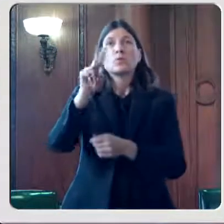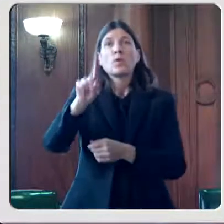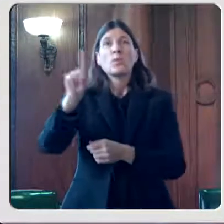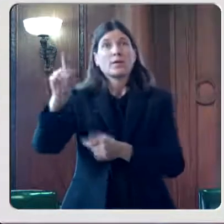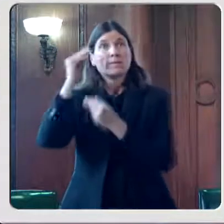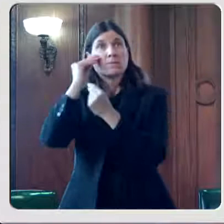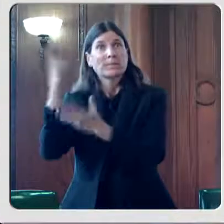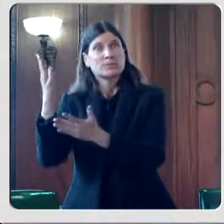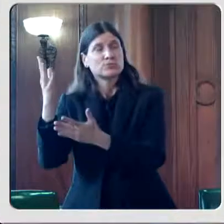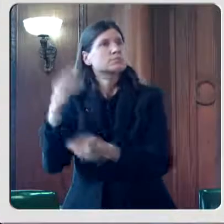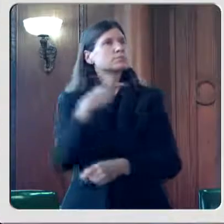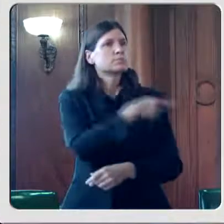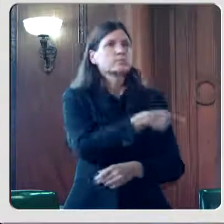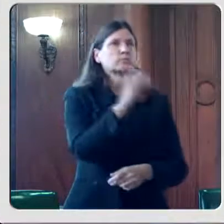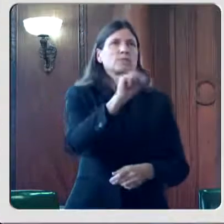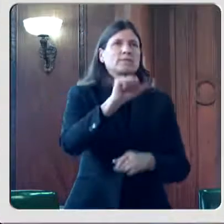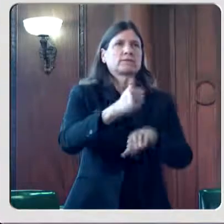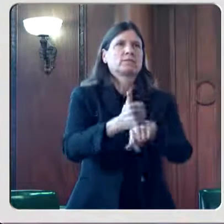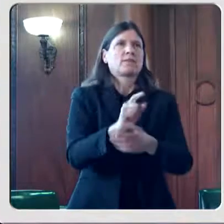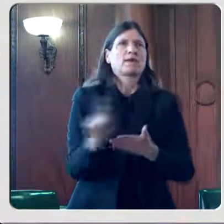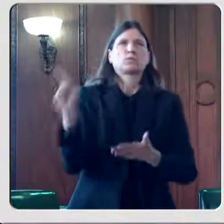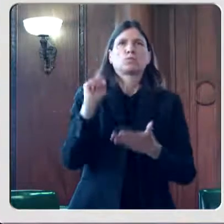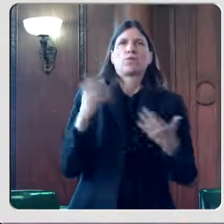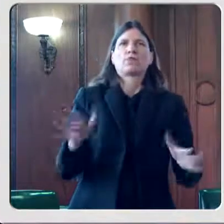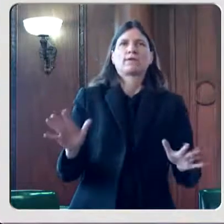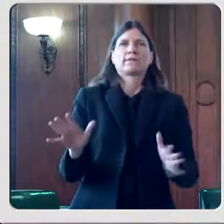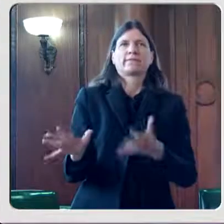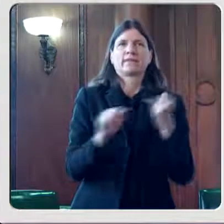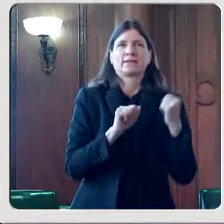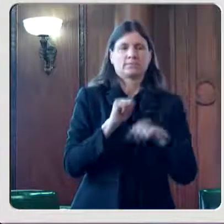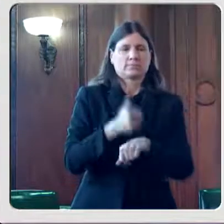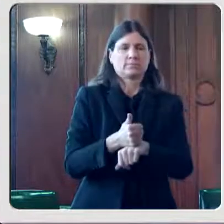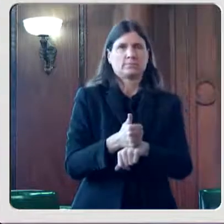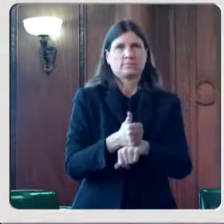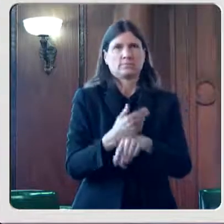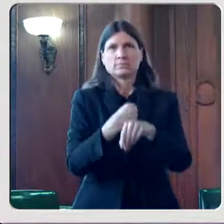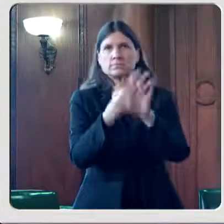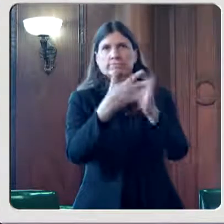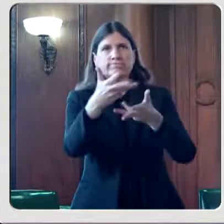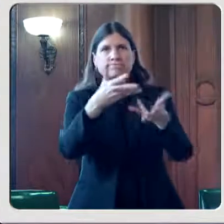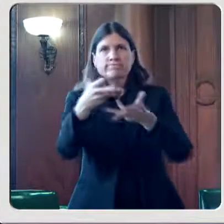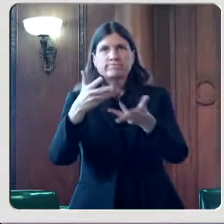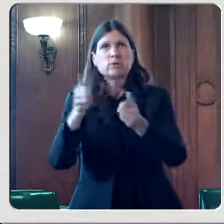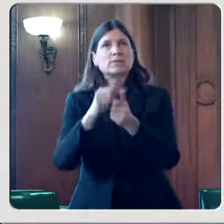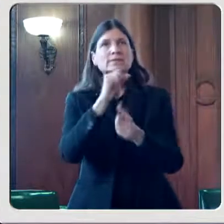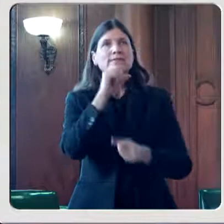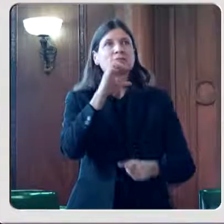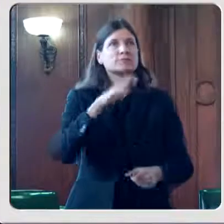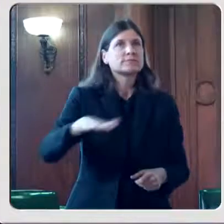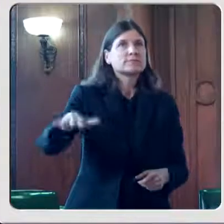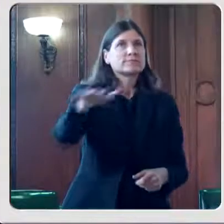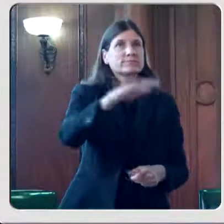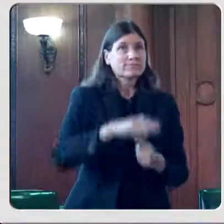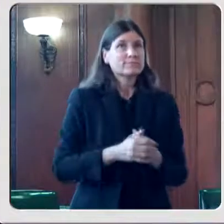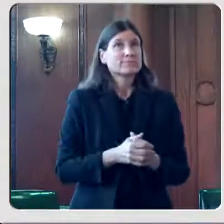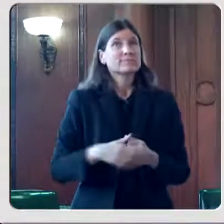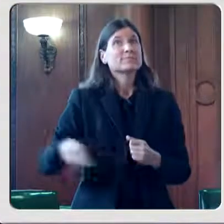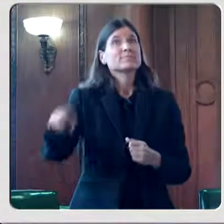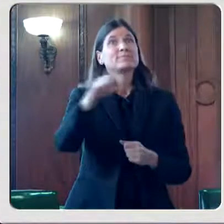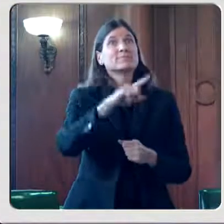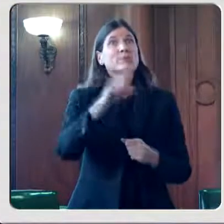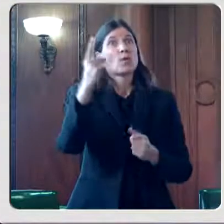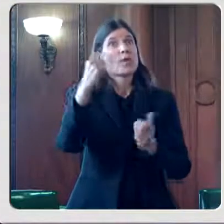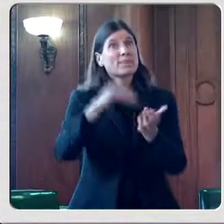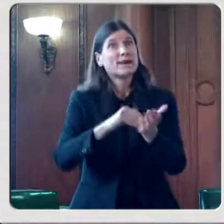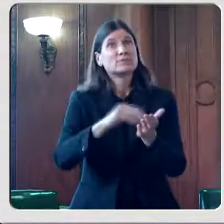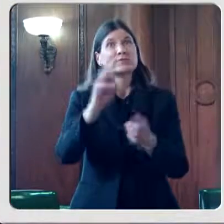since we put that together, I believe last week, over 1,600 calls of assistance. So I'm very proud of that outreach. I'd also like